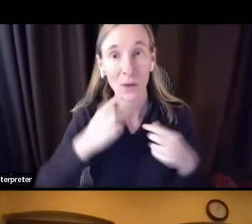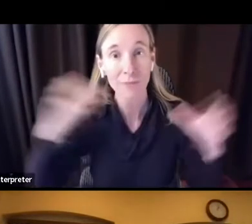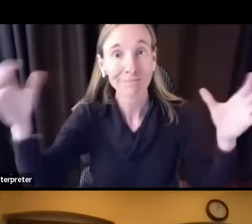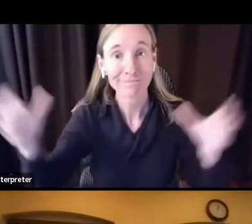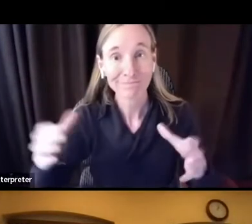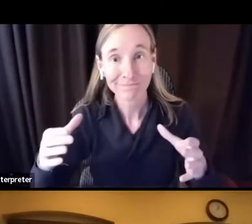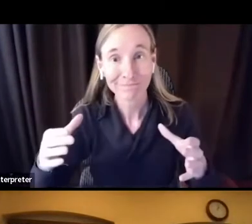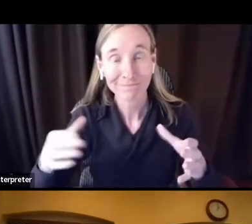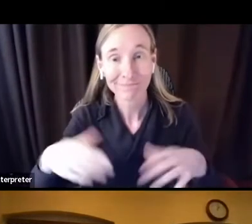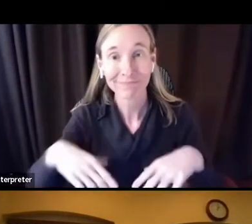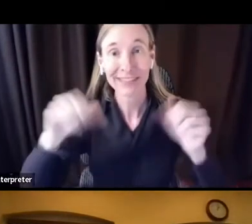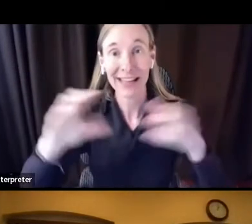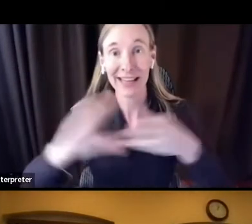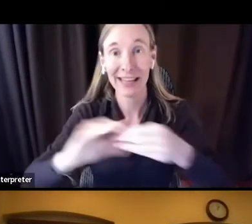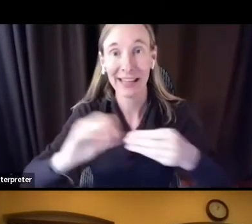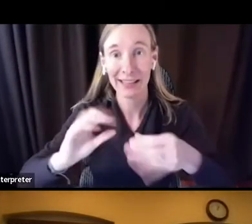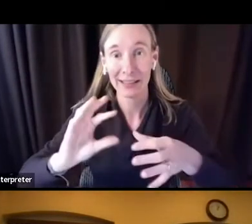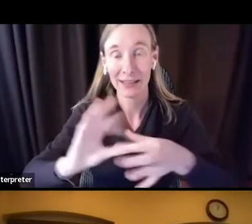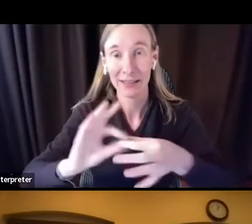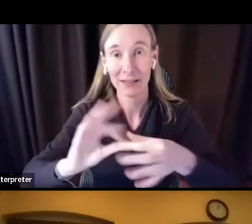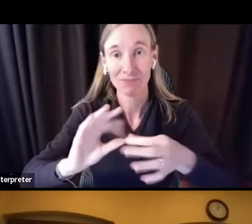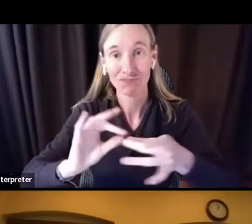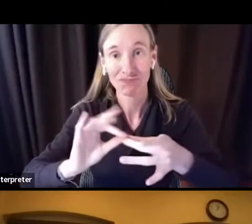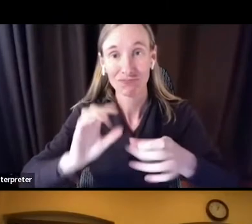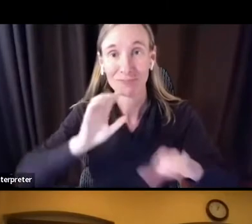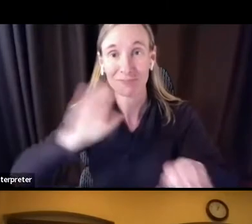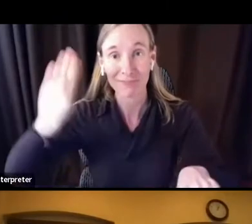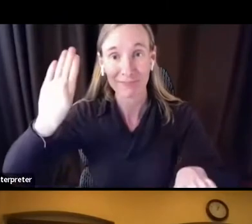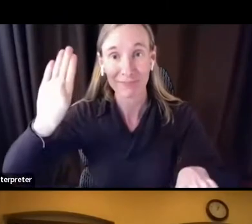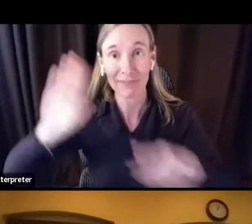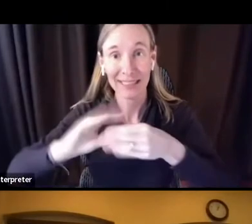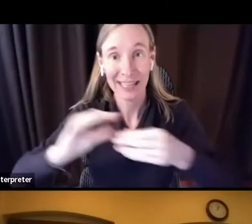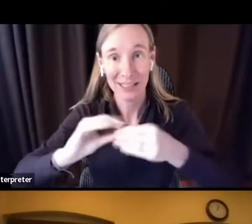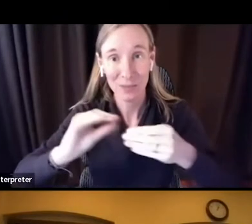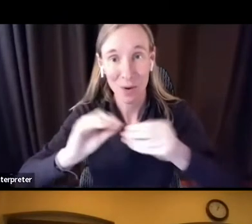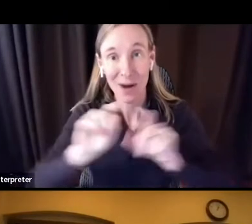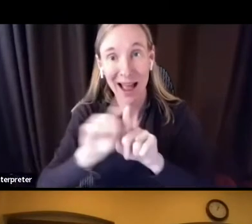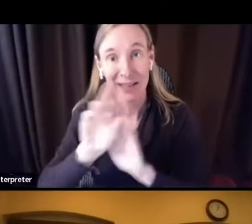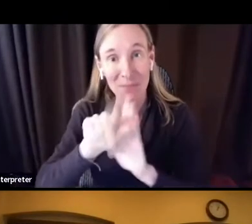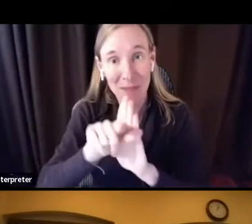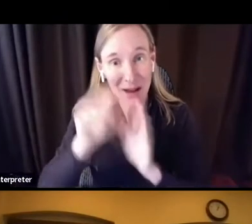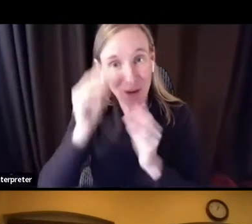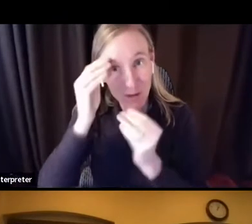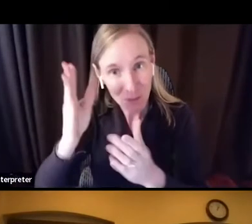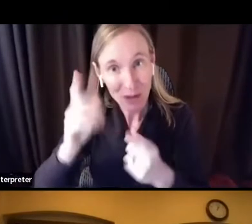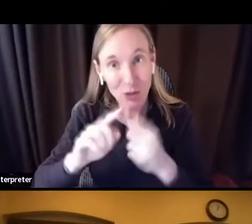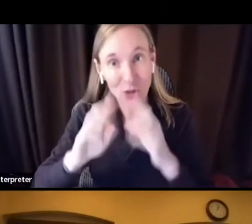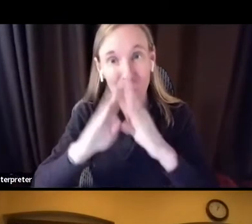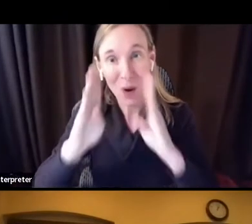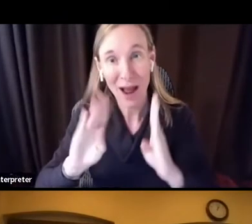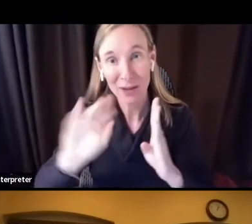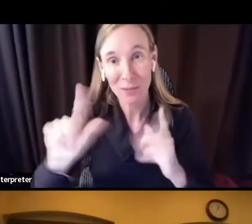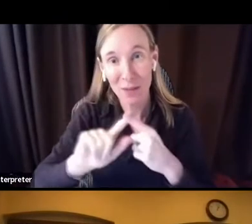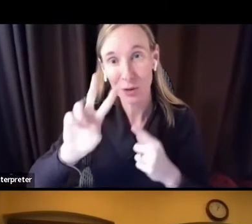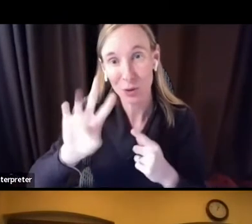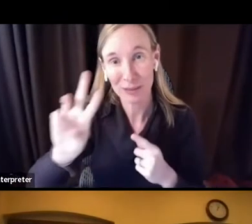taking testimony as background information to House Bill